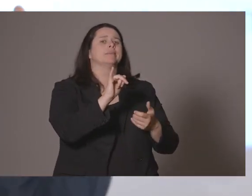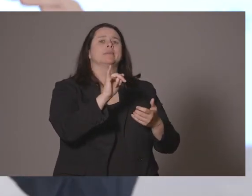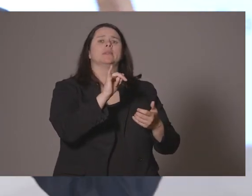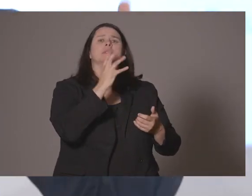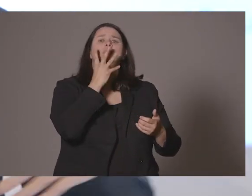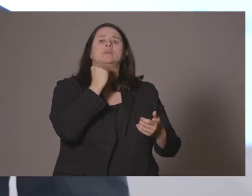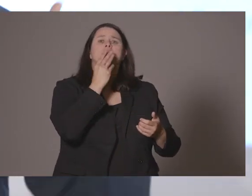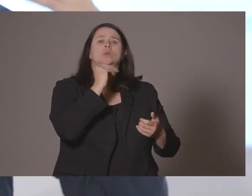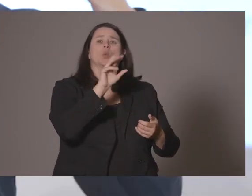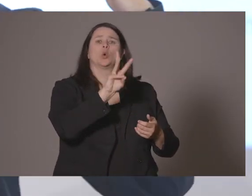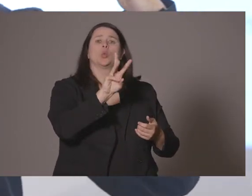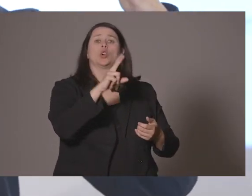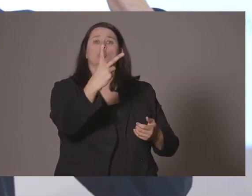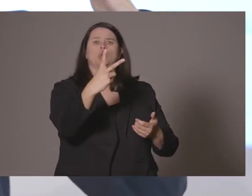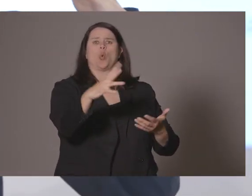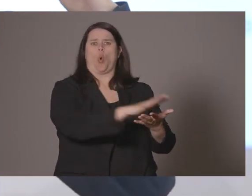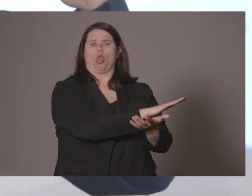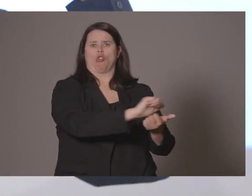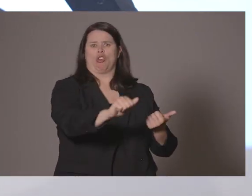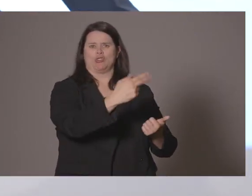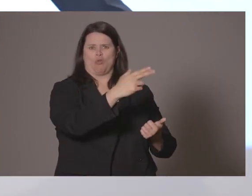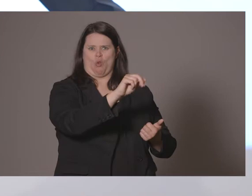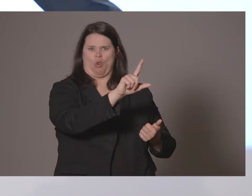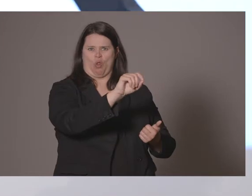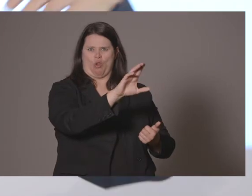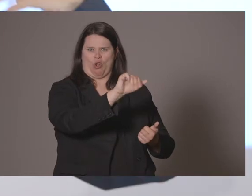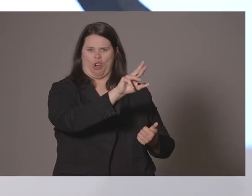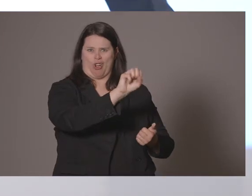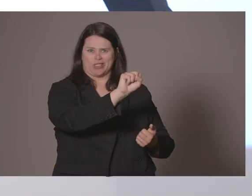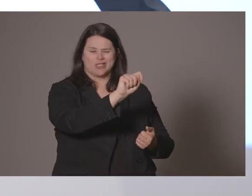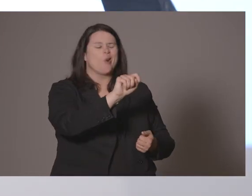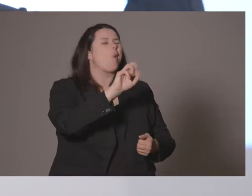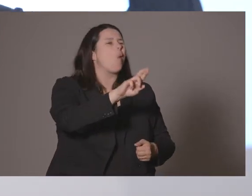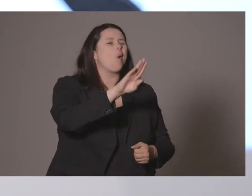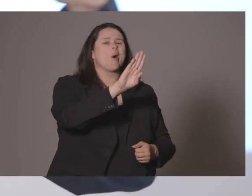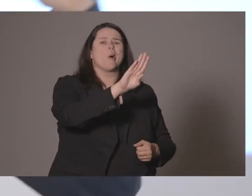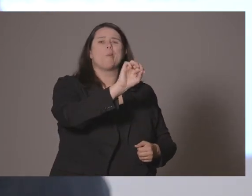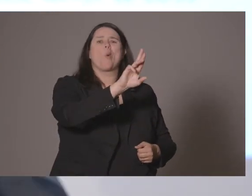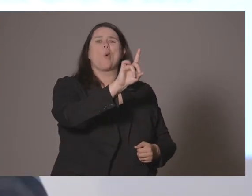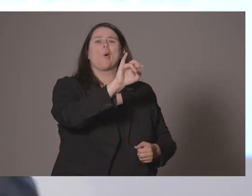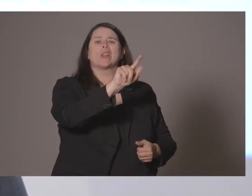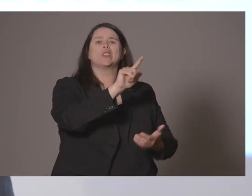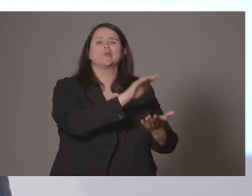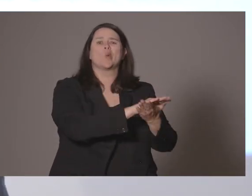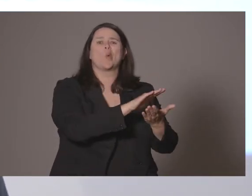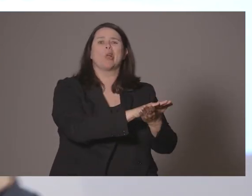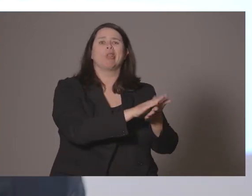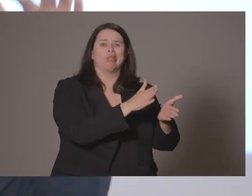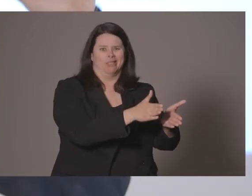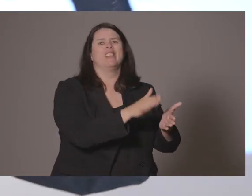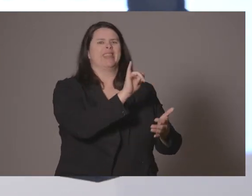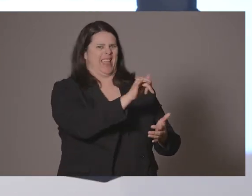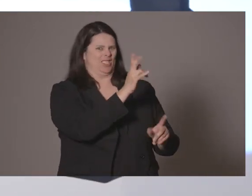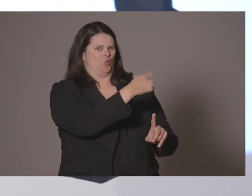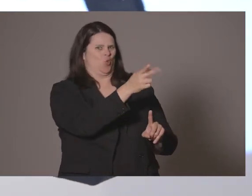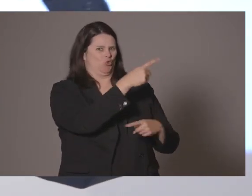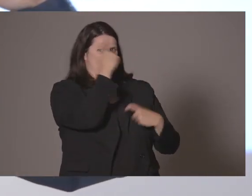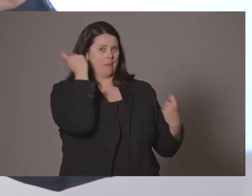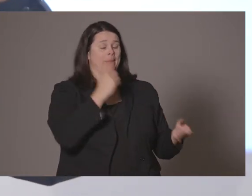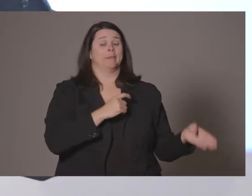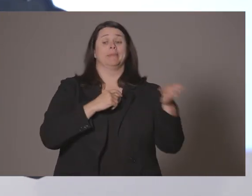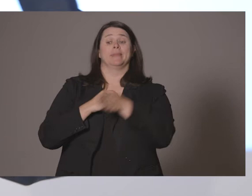Whereas intergenerational trauma is when a traumatic experience goes down from generation to generation. So we see